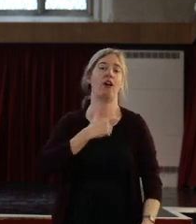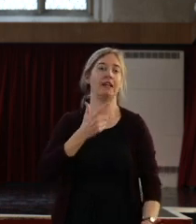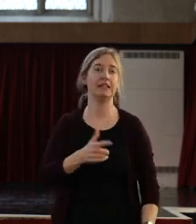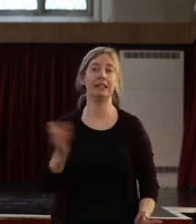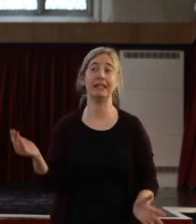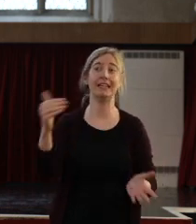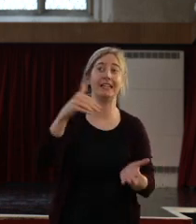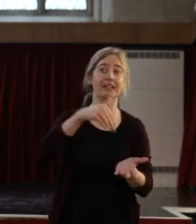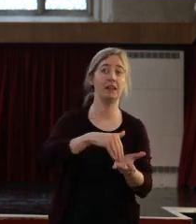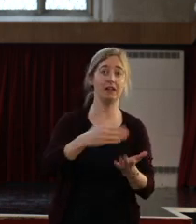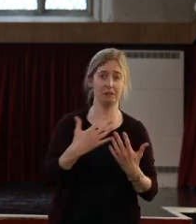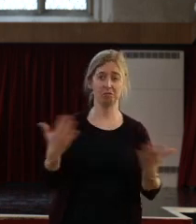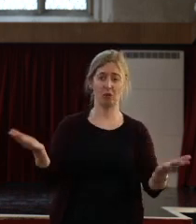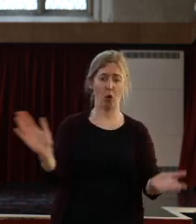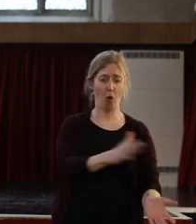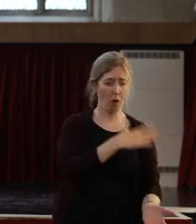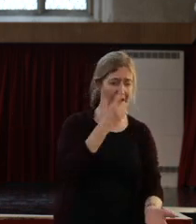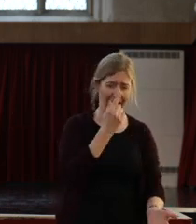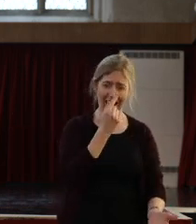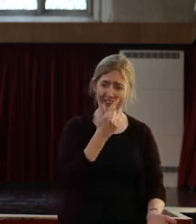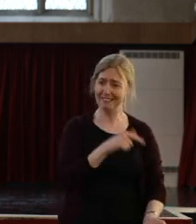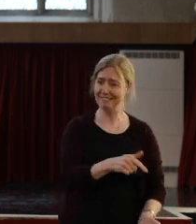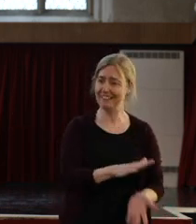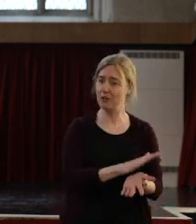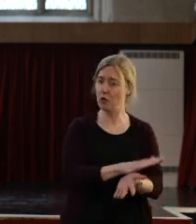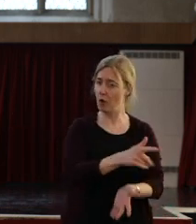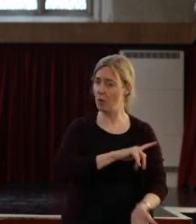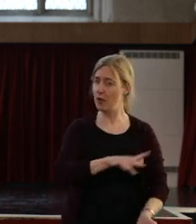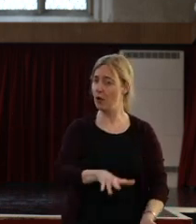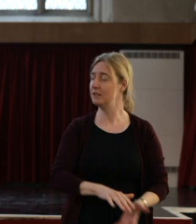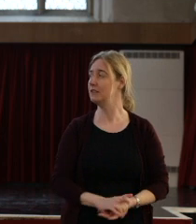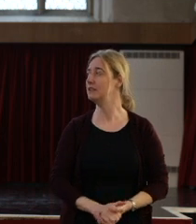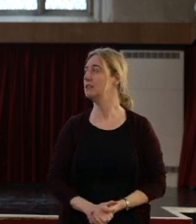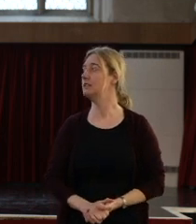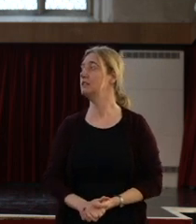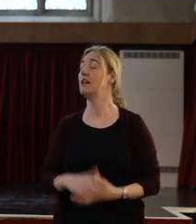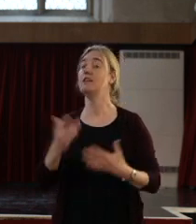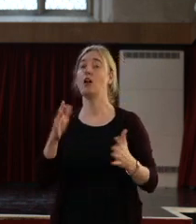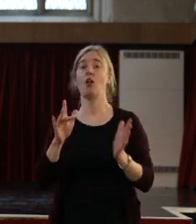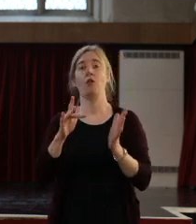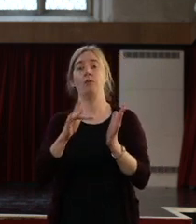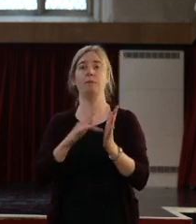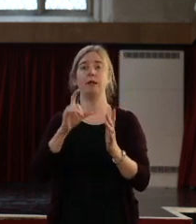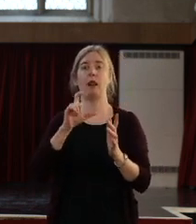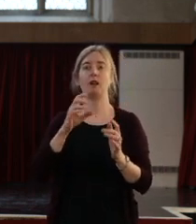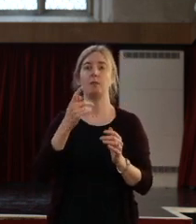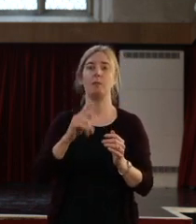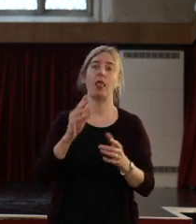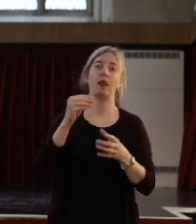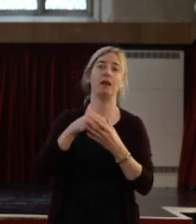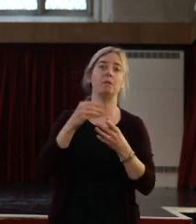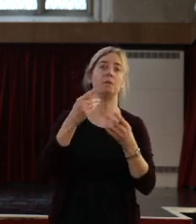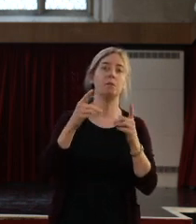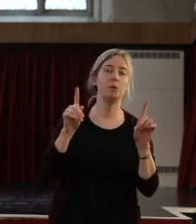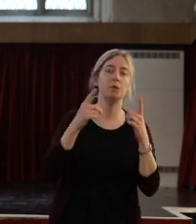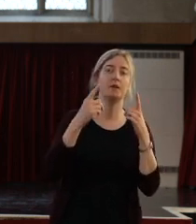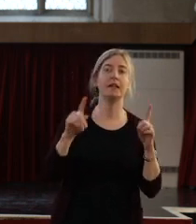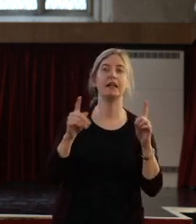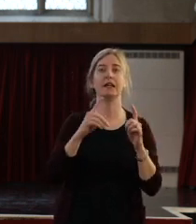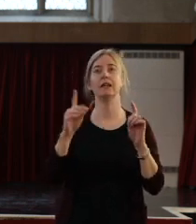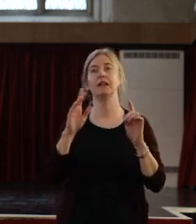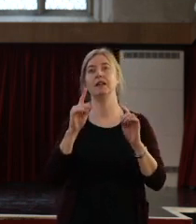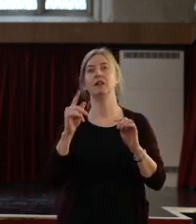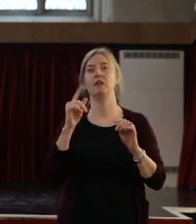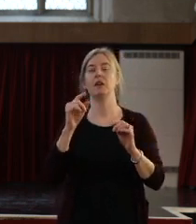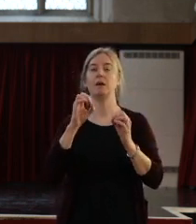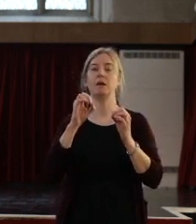like the arts is for all, because it absolutely is. The problem is at the moment, there's a lot of middle-class people involved in music in particular and acting. You've got your Hiddlestons and your